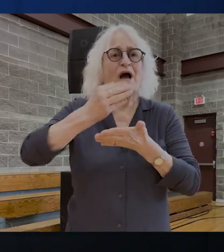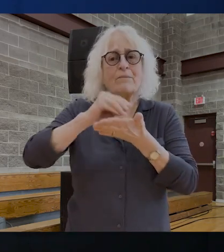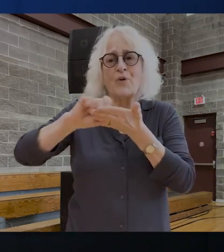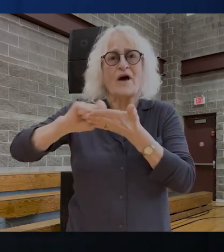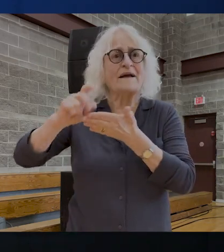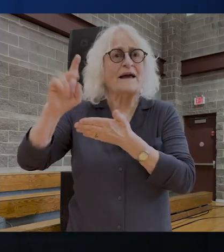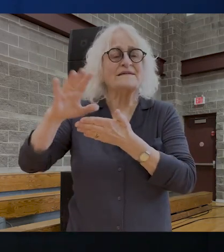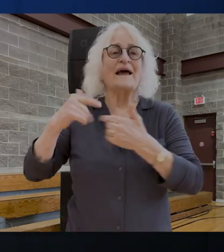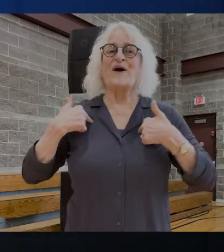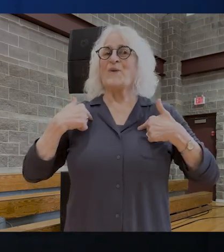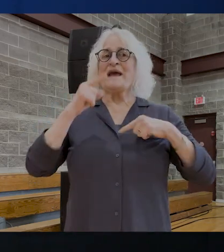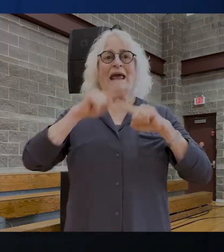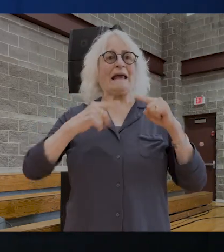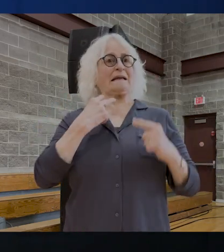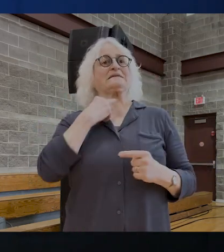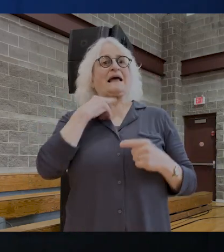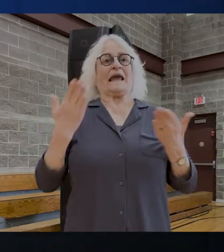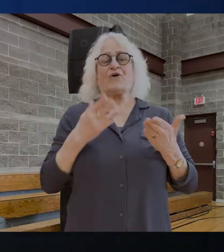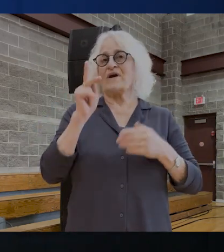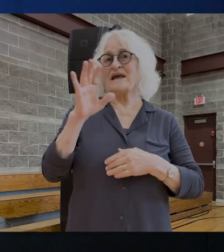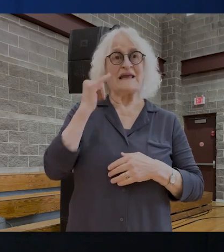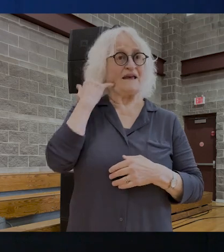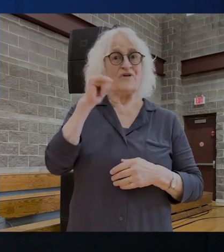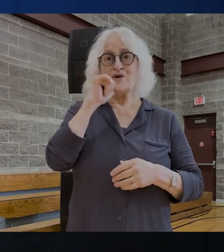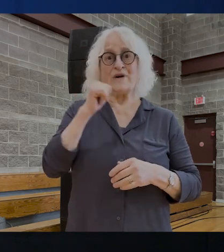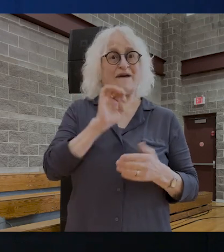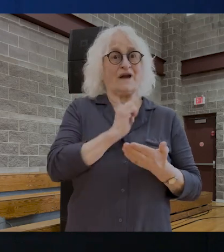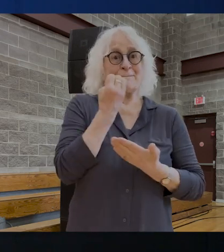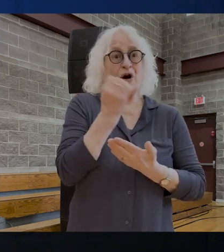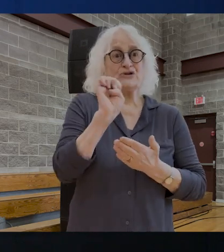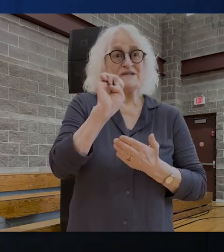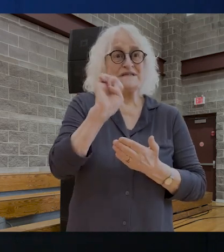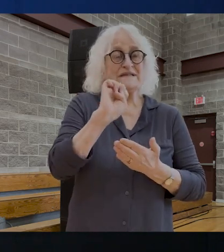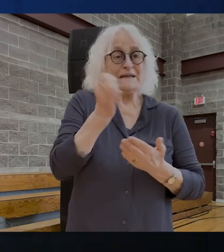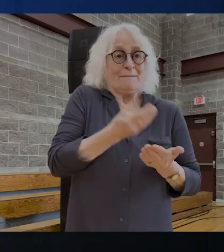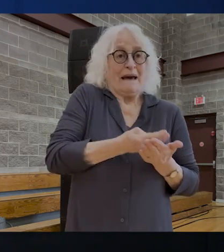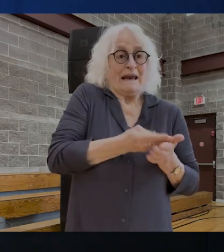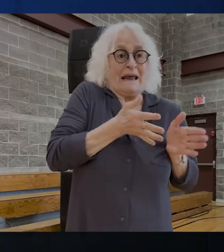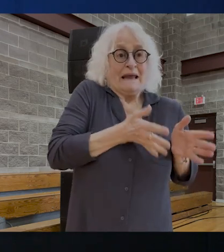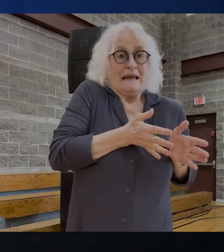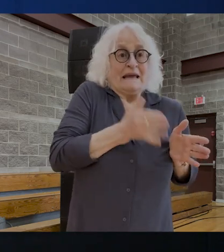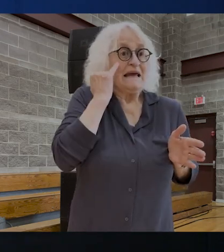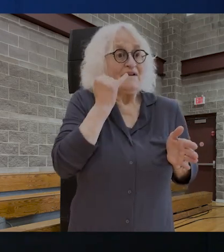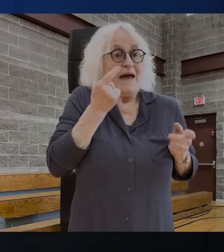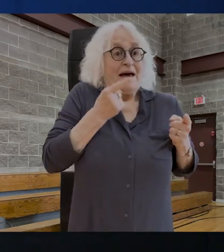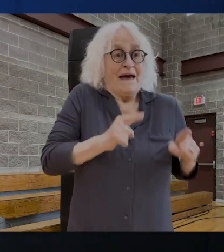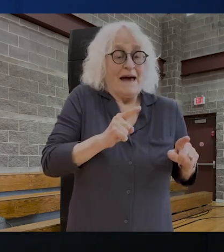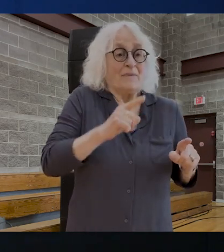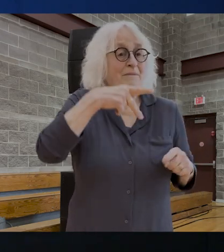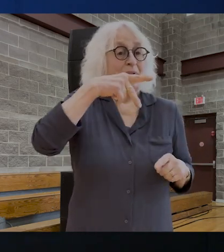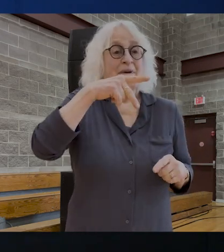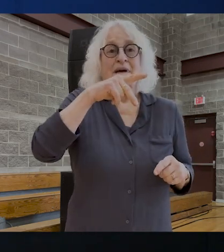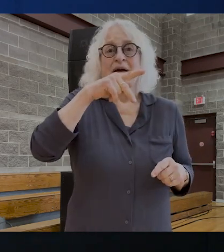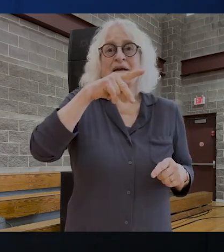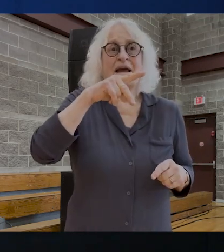in a position in a city that we don't have an emergency reserve. In the event of COVID or a pandemic,